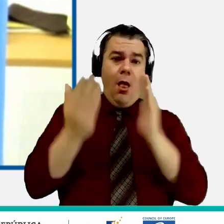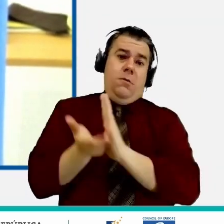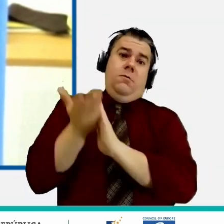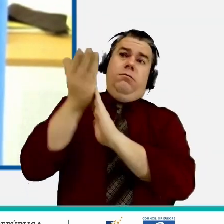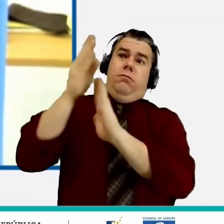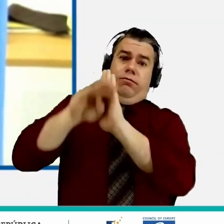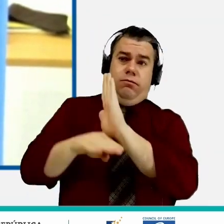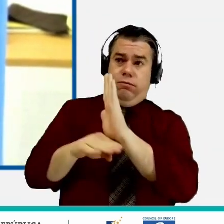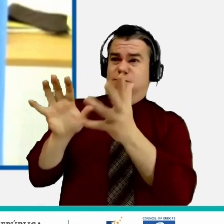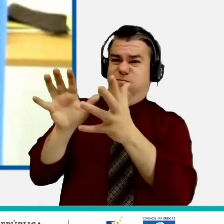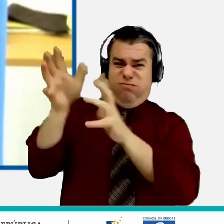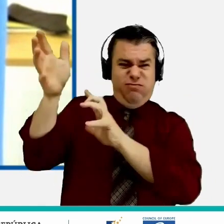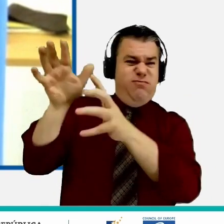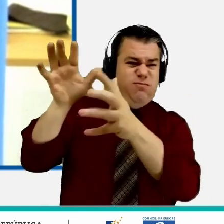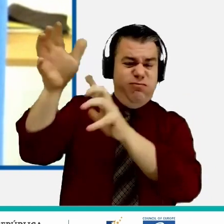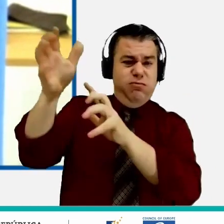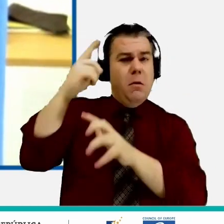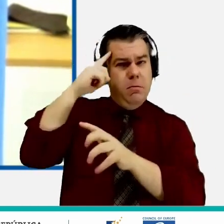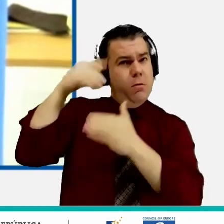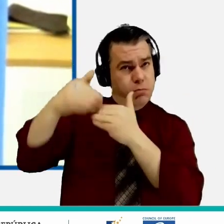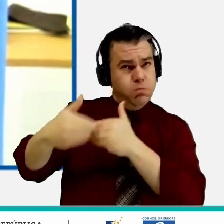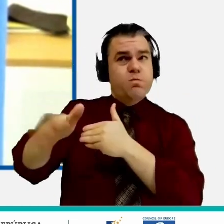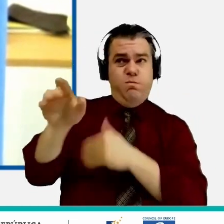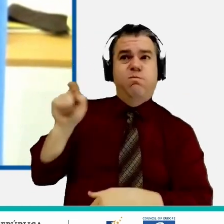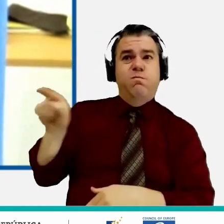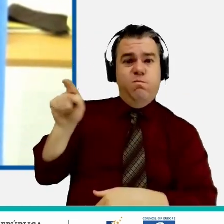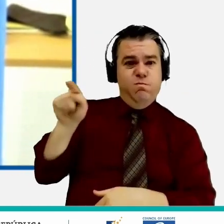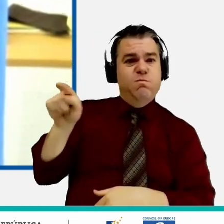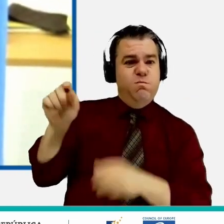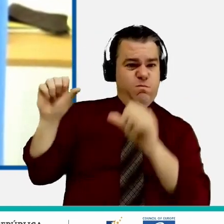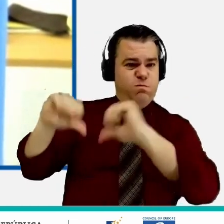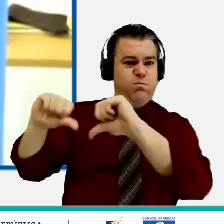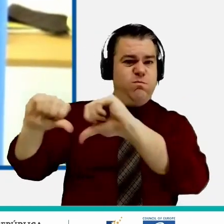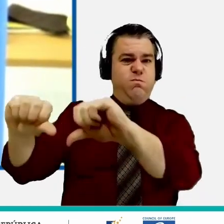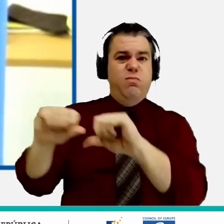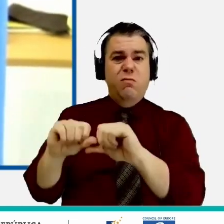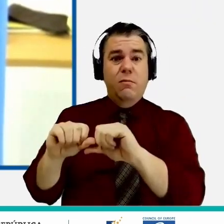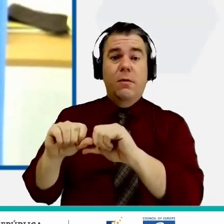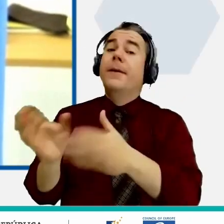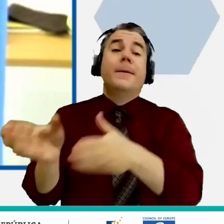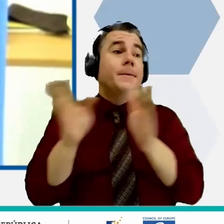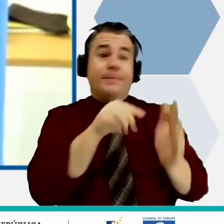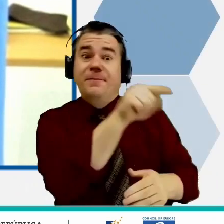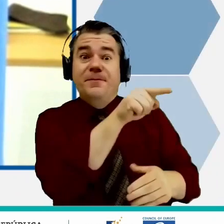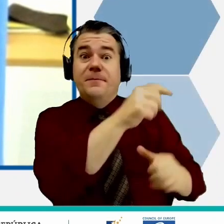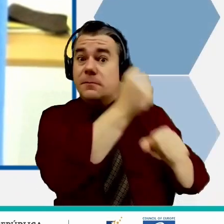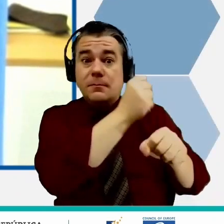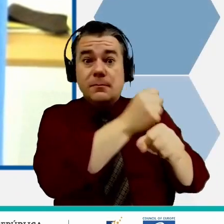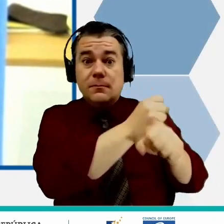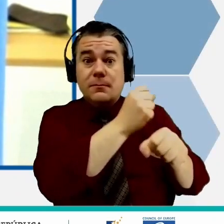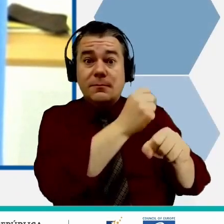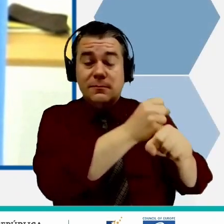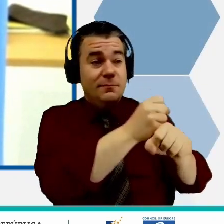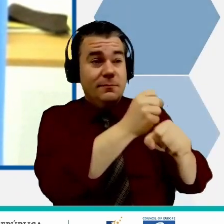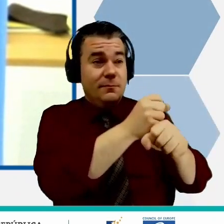forward. That's our expectation. And that is also true for technological incidents, in fact. They are normally referred to as man-made.